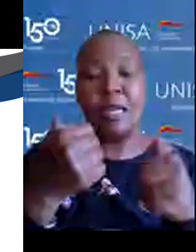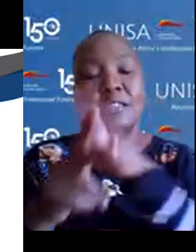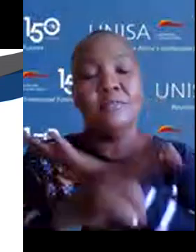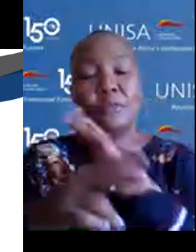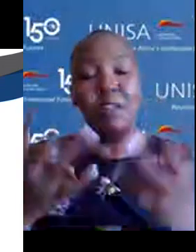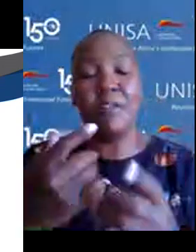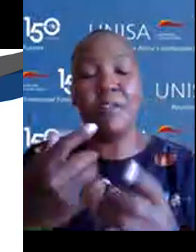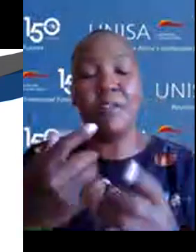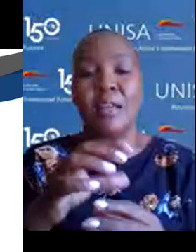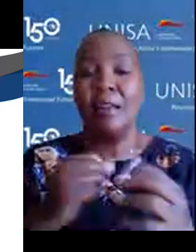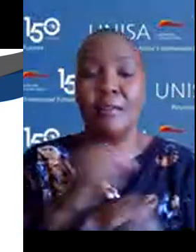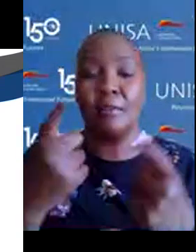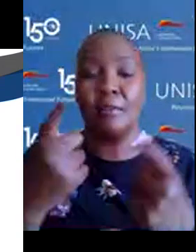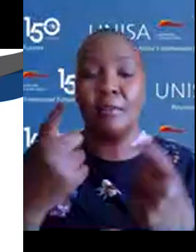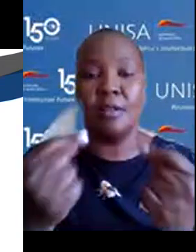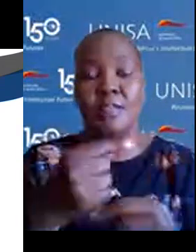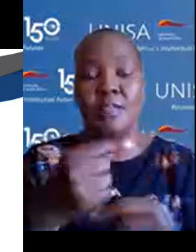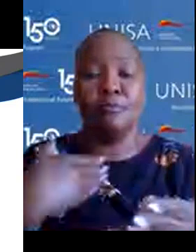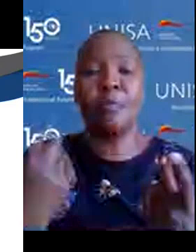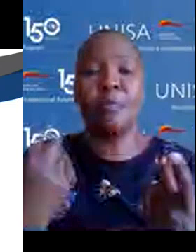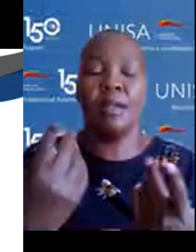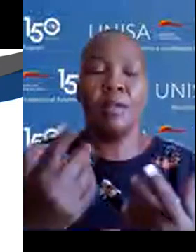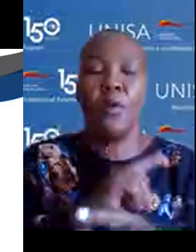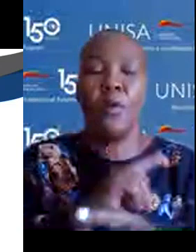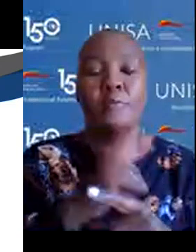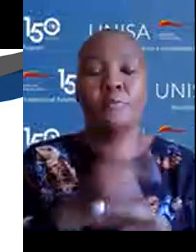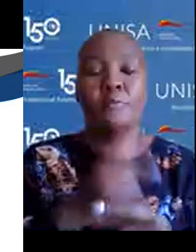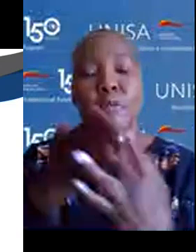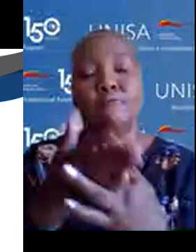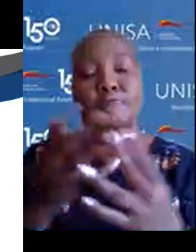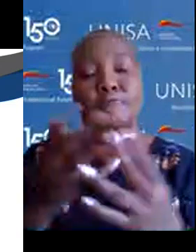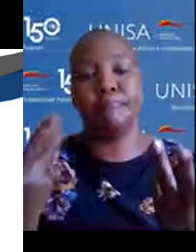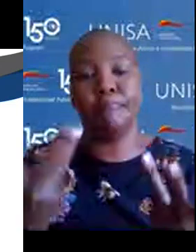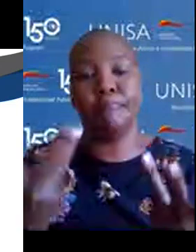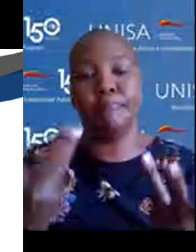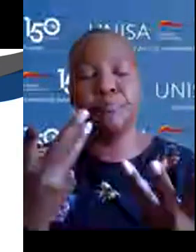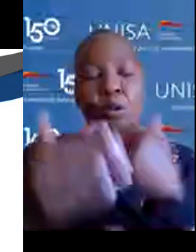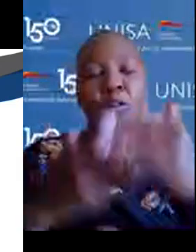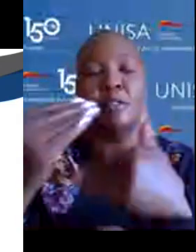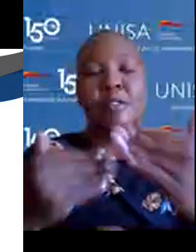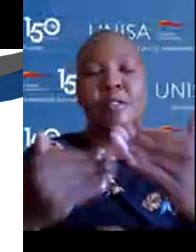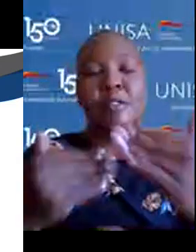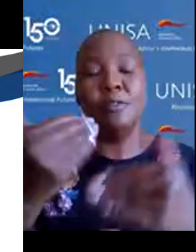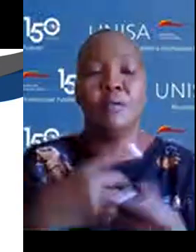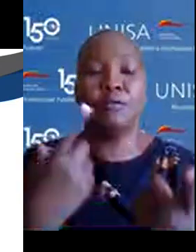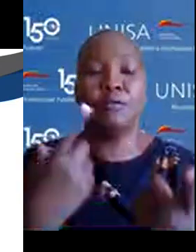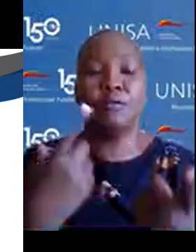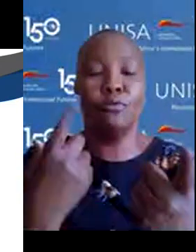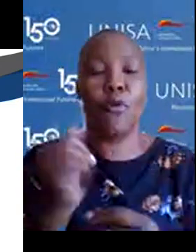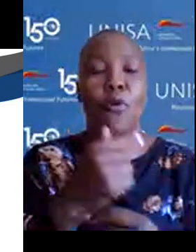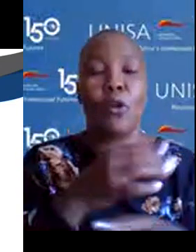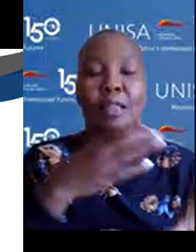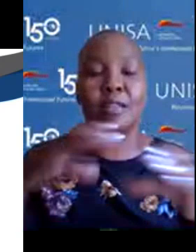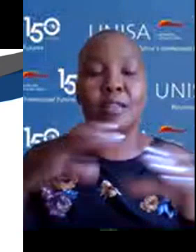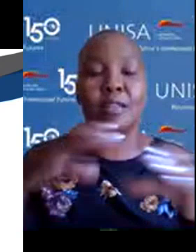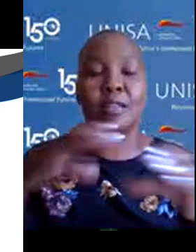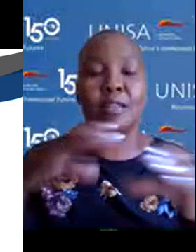yet, so that you can access or continue with us and also do all the activities.